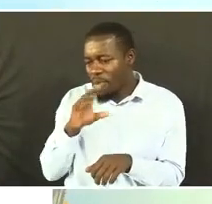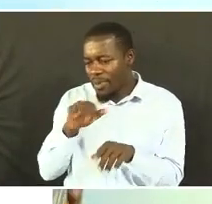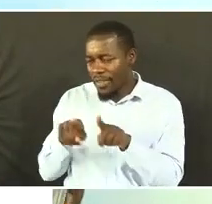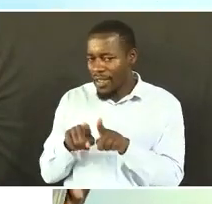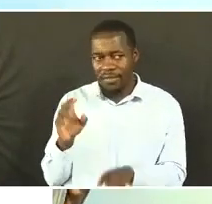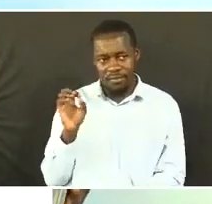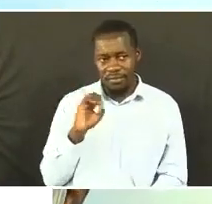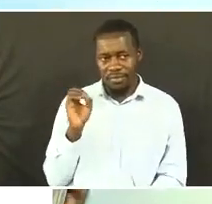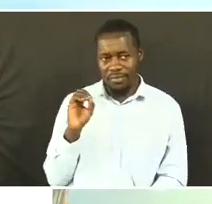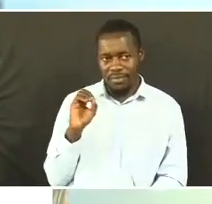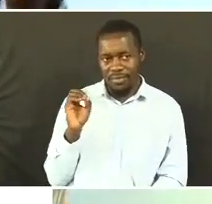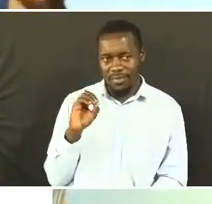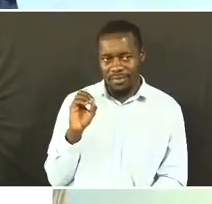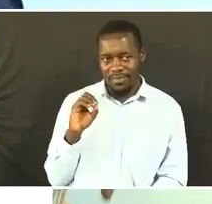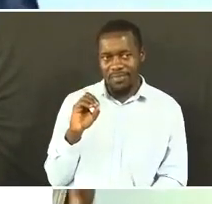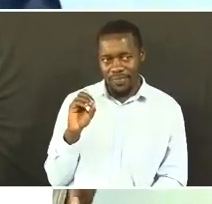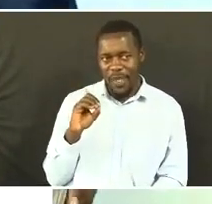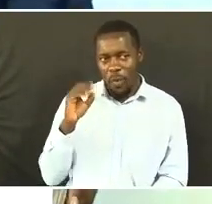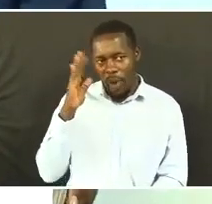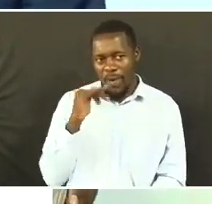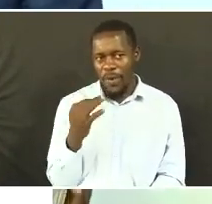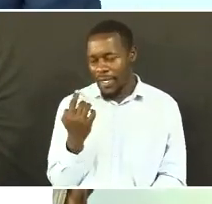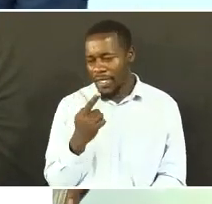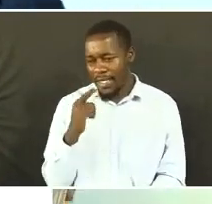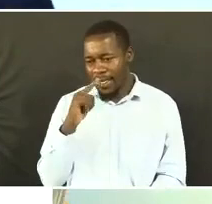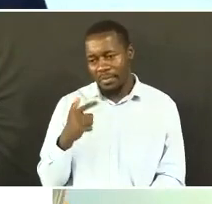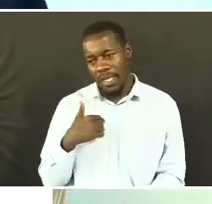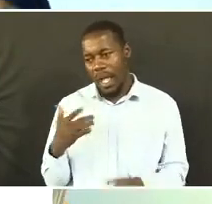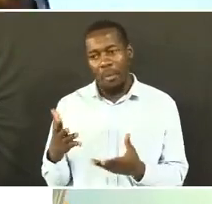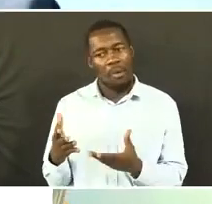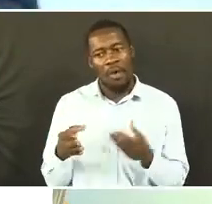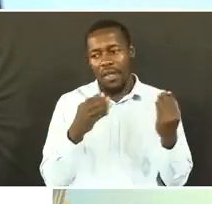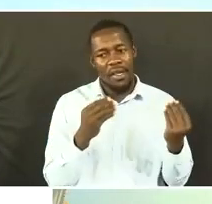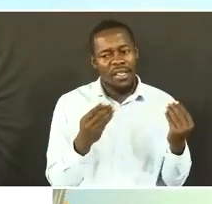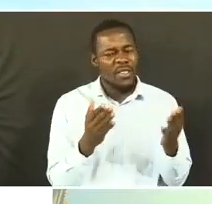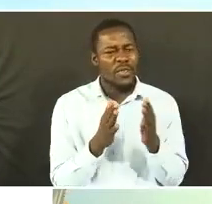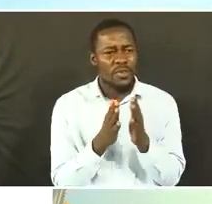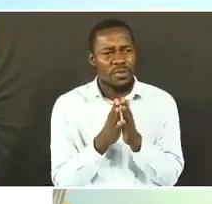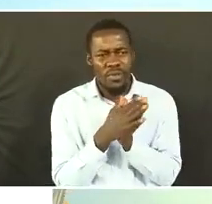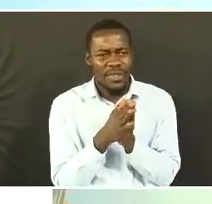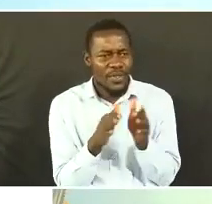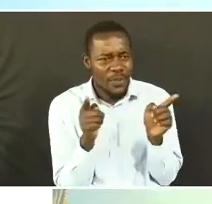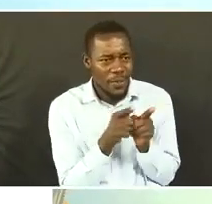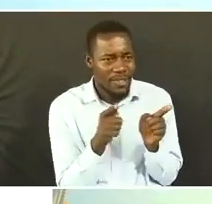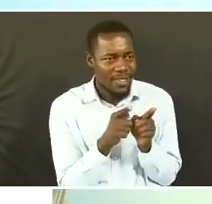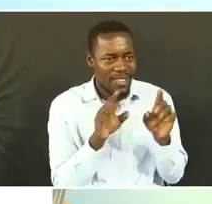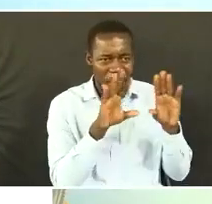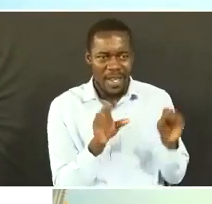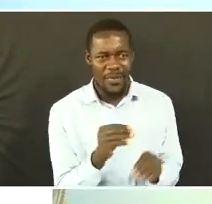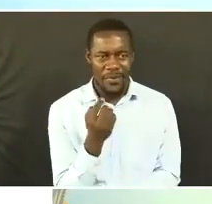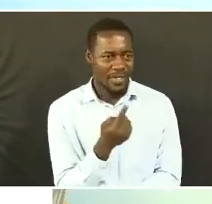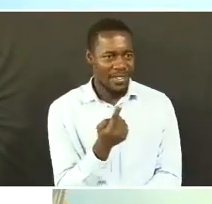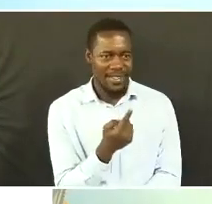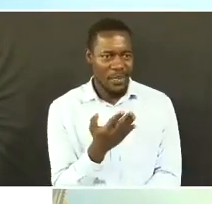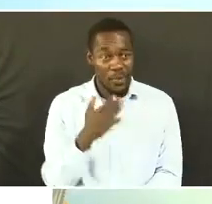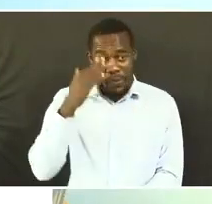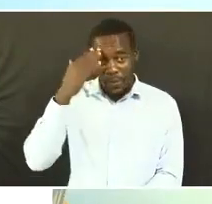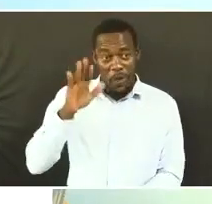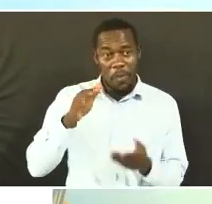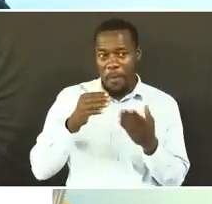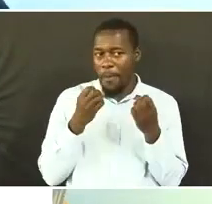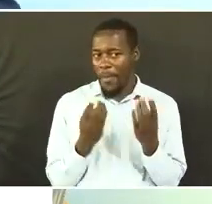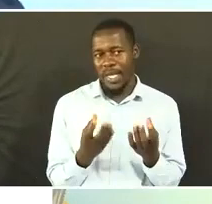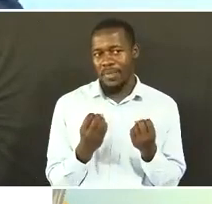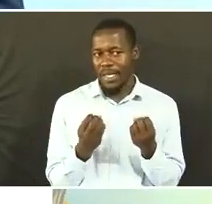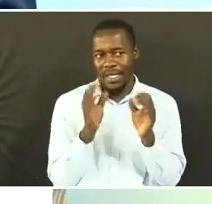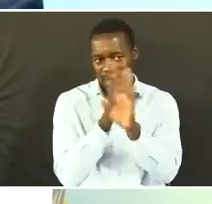and says, "Father, divide unto me a portion of my living." There are certain fundamental questions of family life